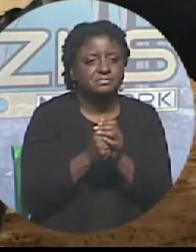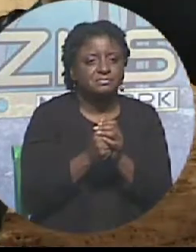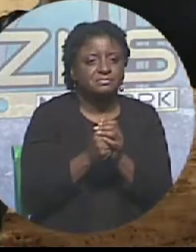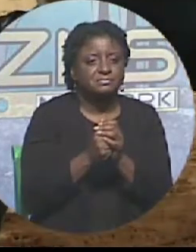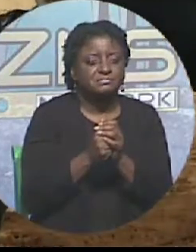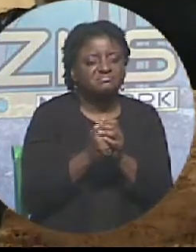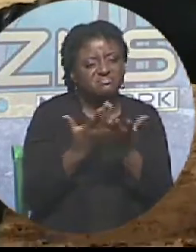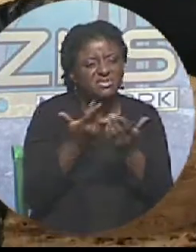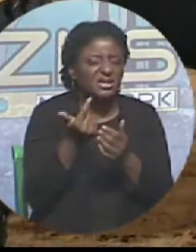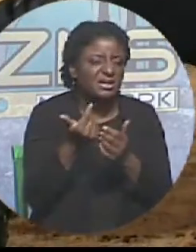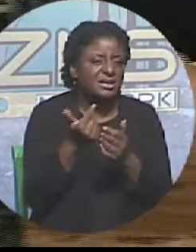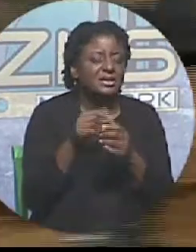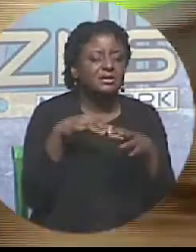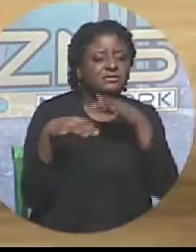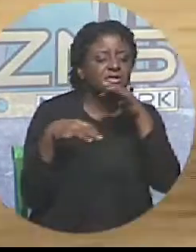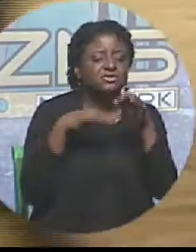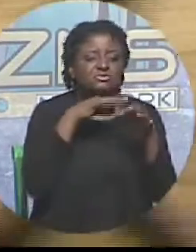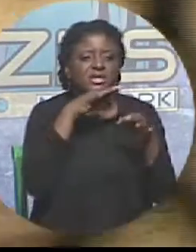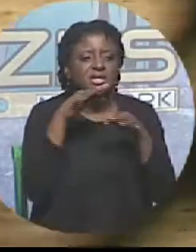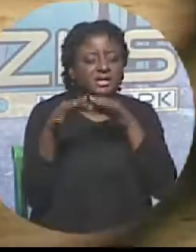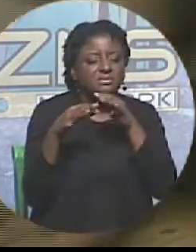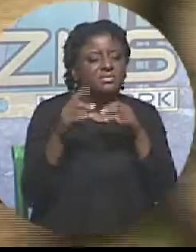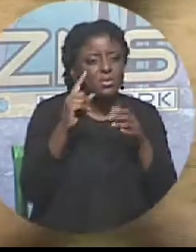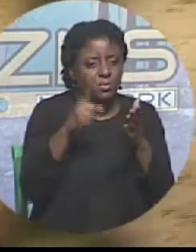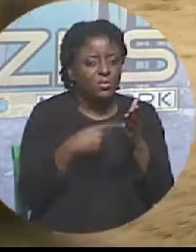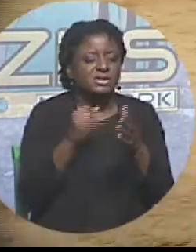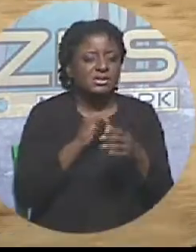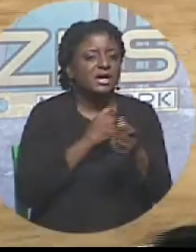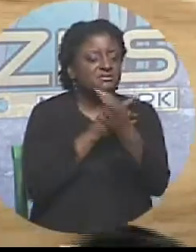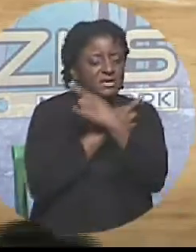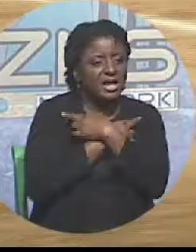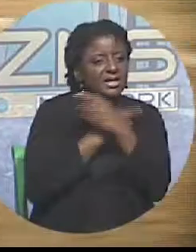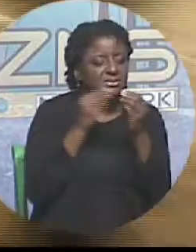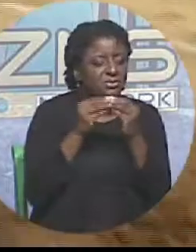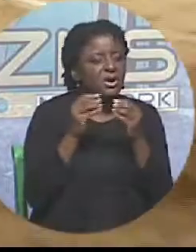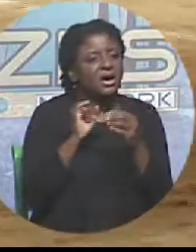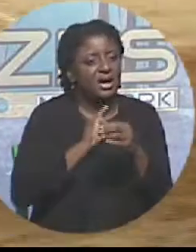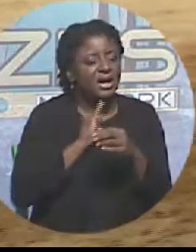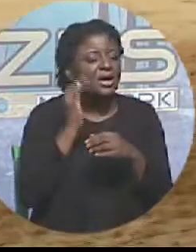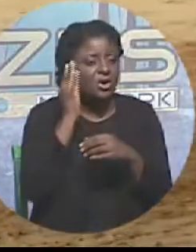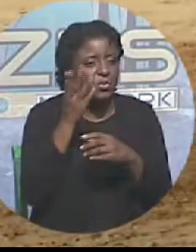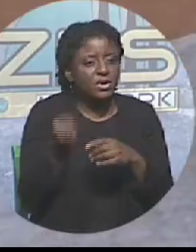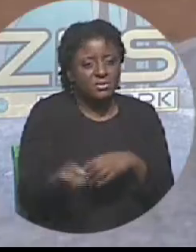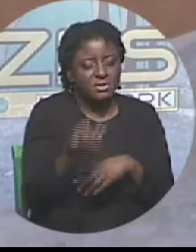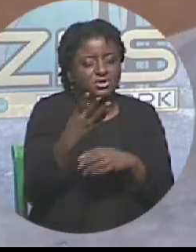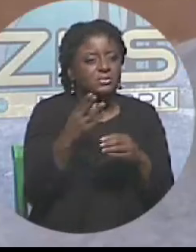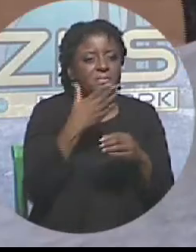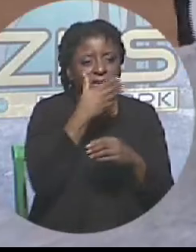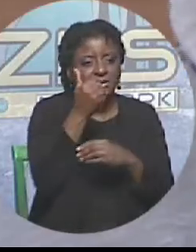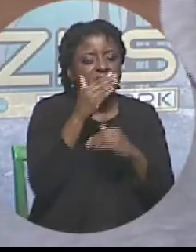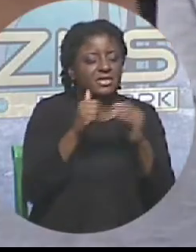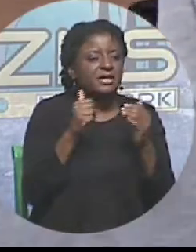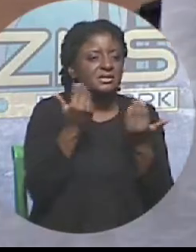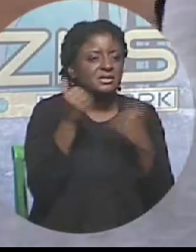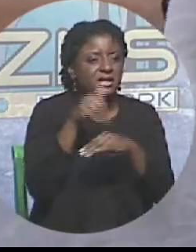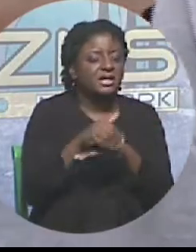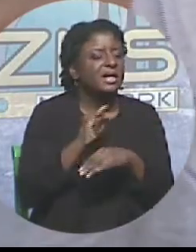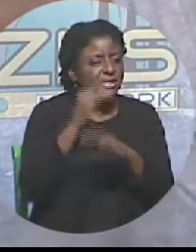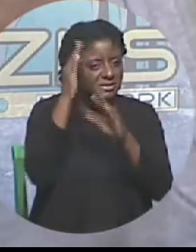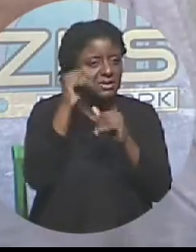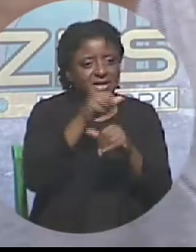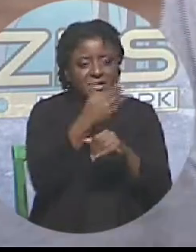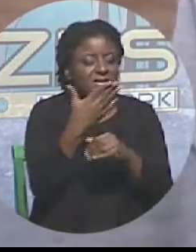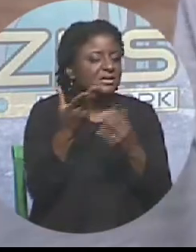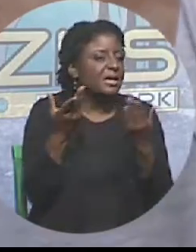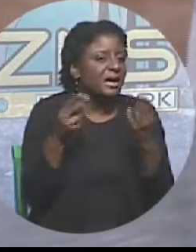little frustrated. Once I relax a little more, I think I'll pitch a little more better than I pitched tonight. I expect anything to happen on any